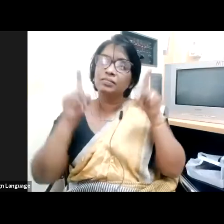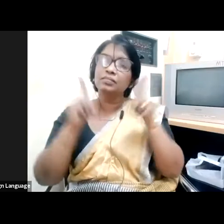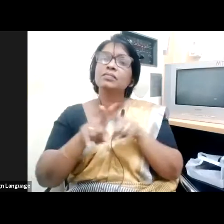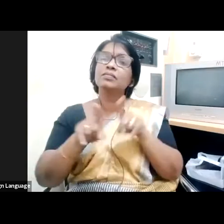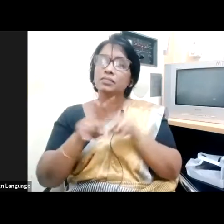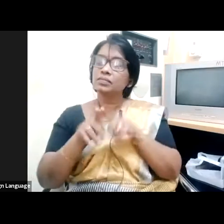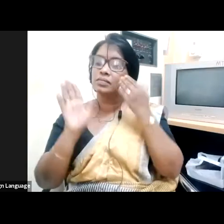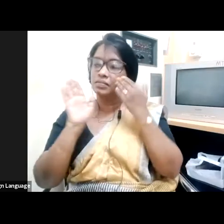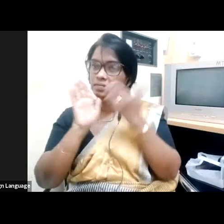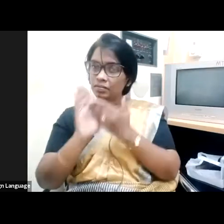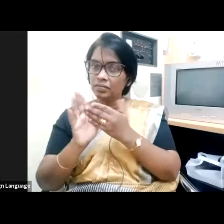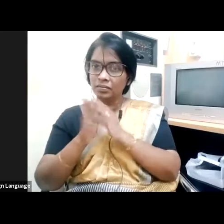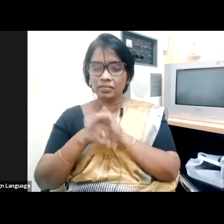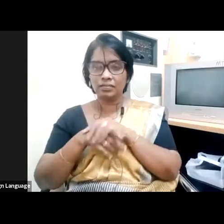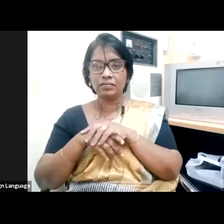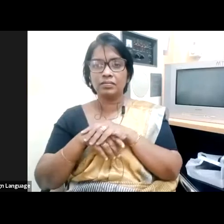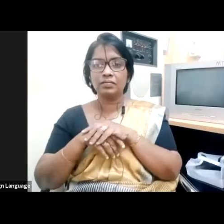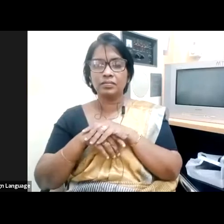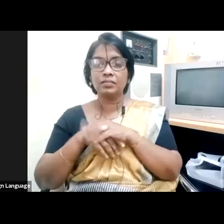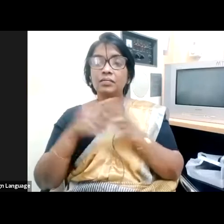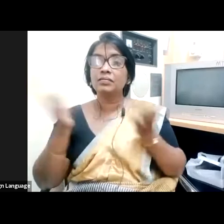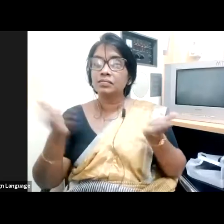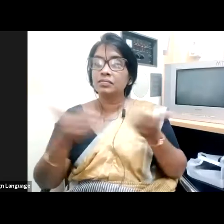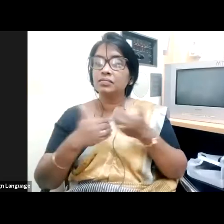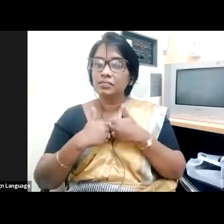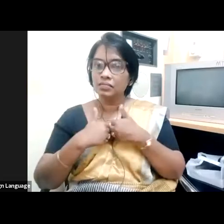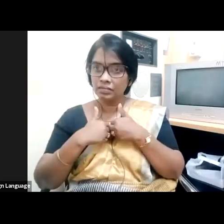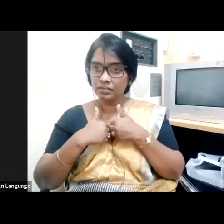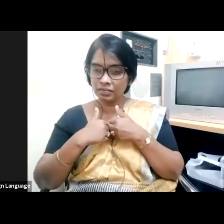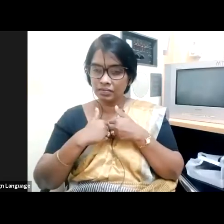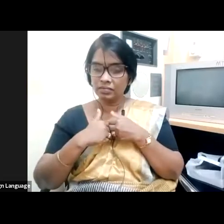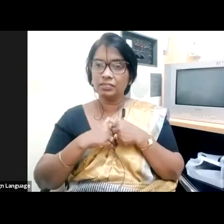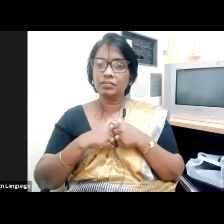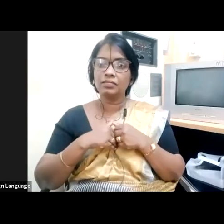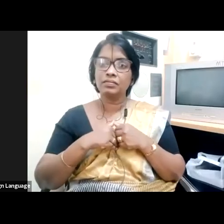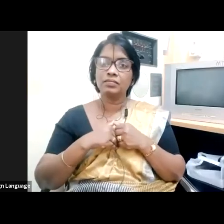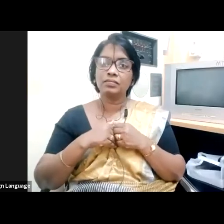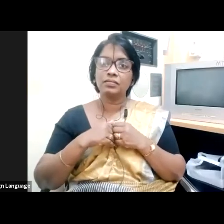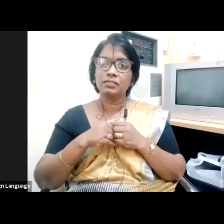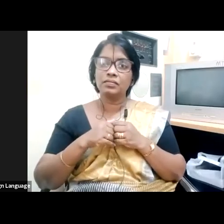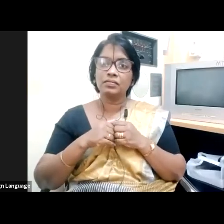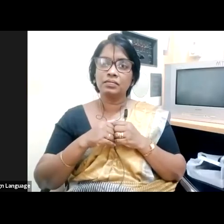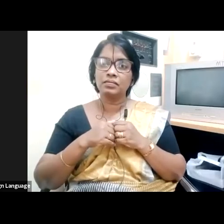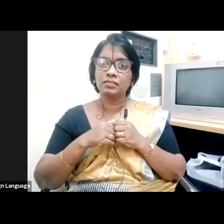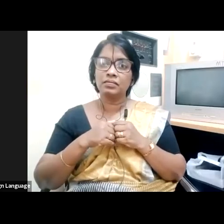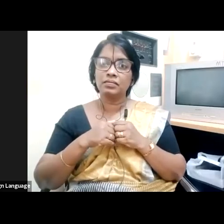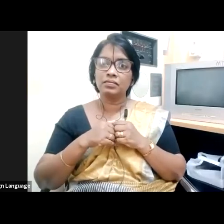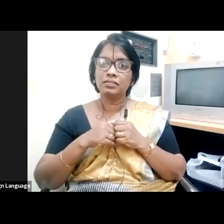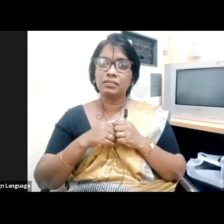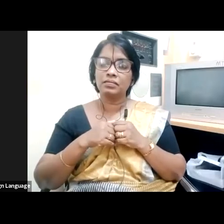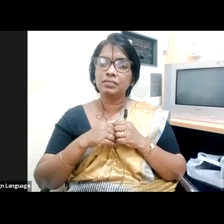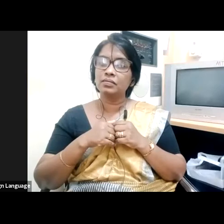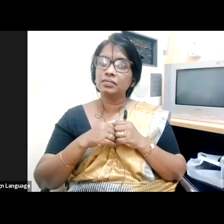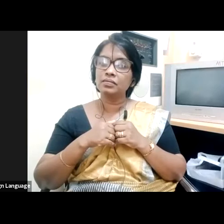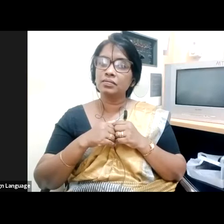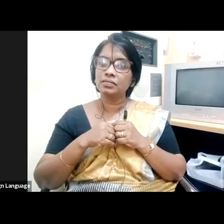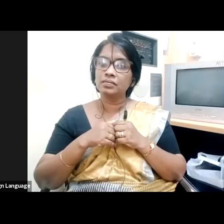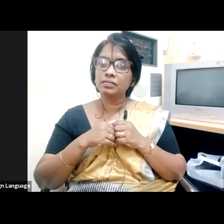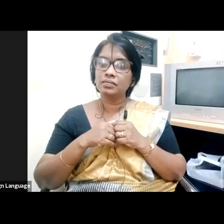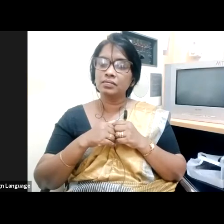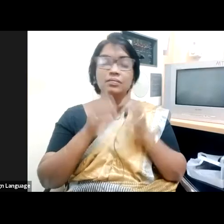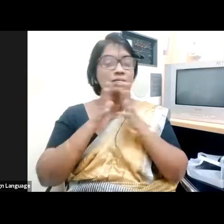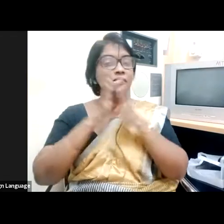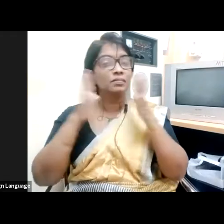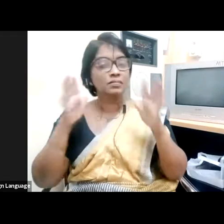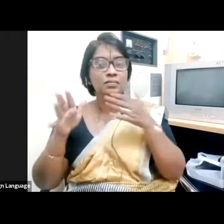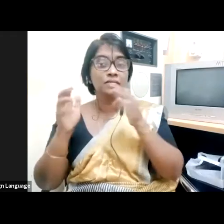For us, it's just like Joe was alluding to. It's if you do good, if you do it well, but also if you do it